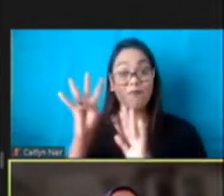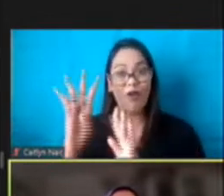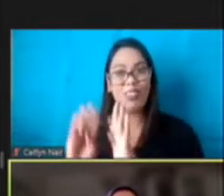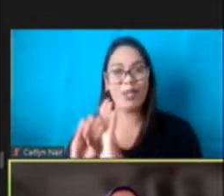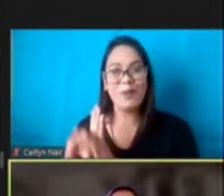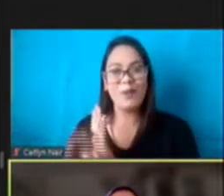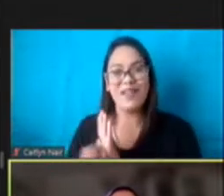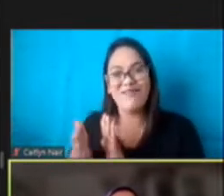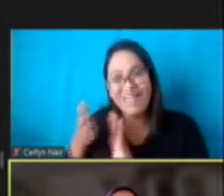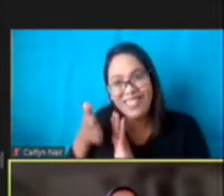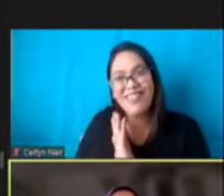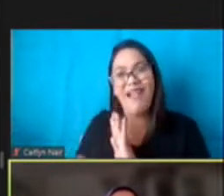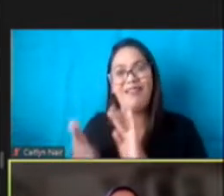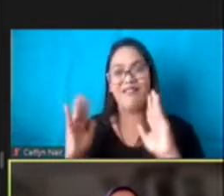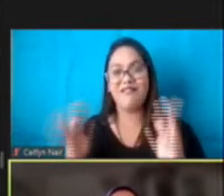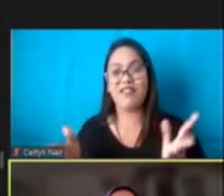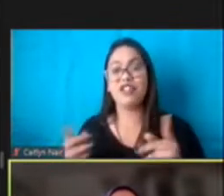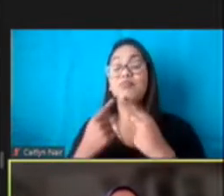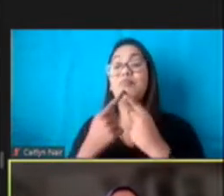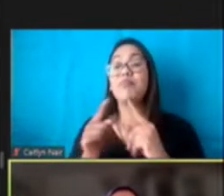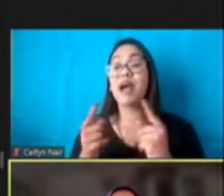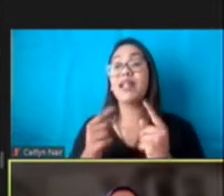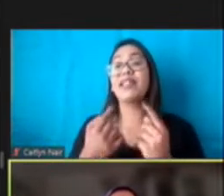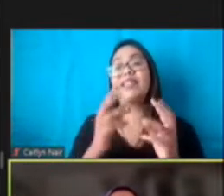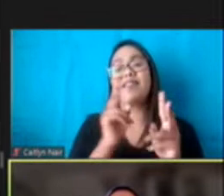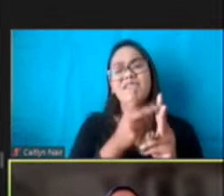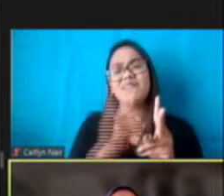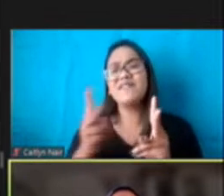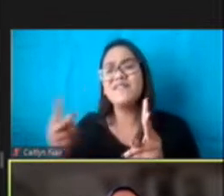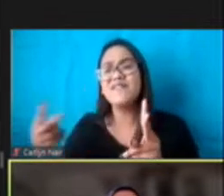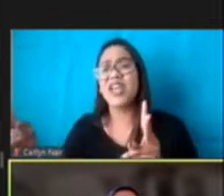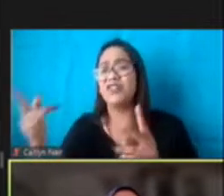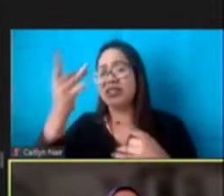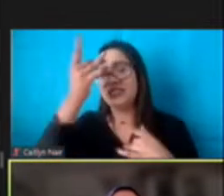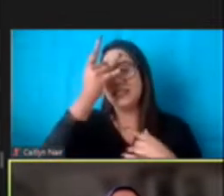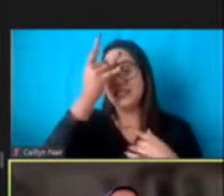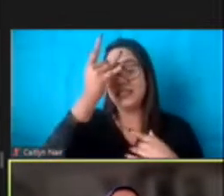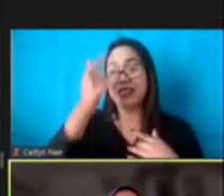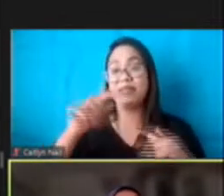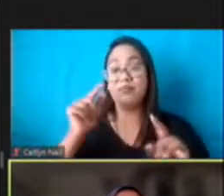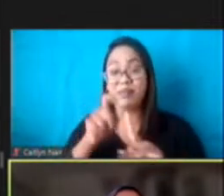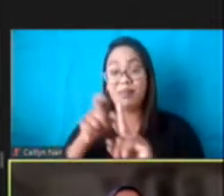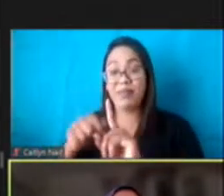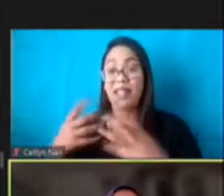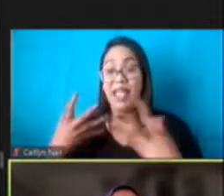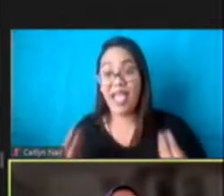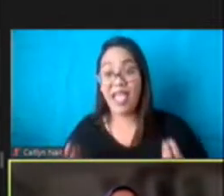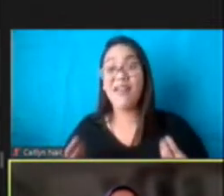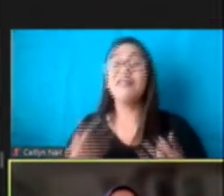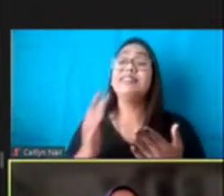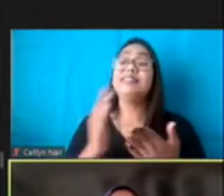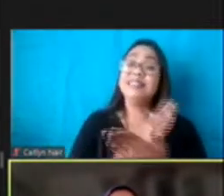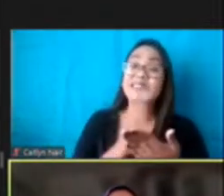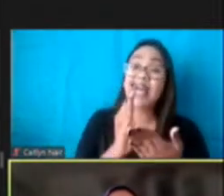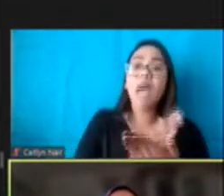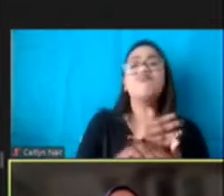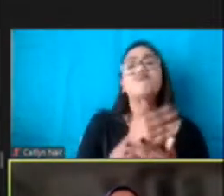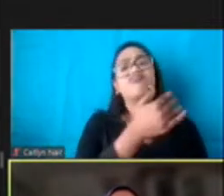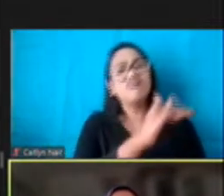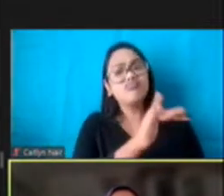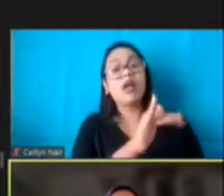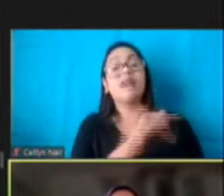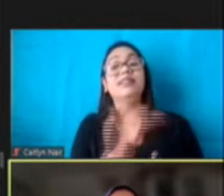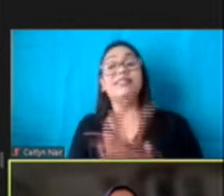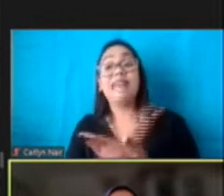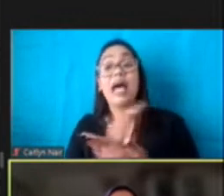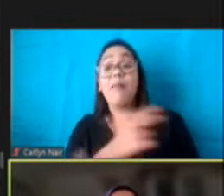there is still always a spectrum of disease and people can be admitted to hospital. Some people may have mild disease, some may be admitted to hospital,